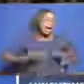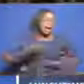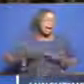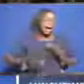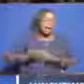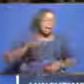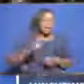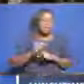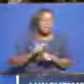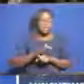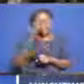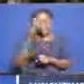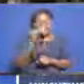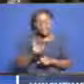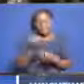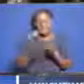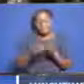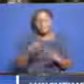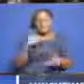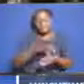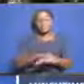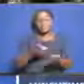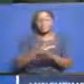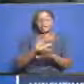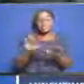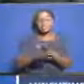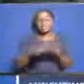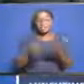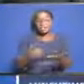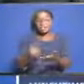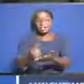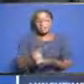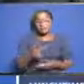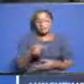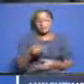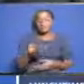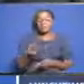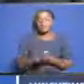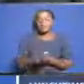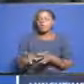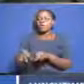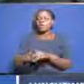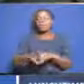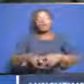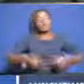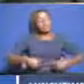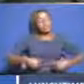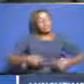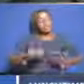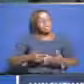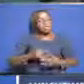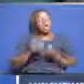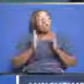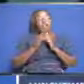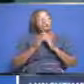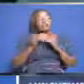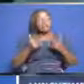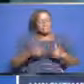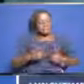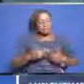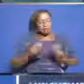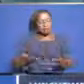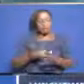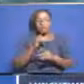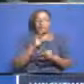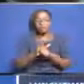hii soko tunajisaidia sisi wa mama sote ambao ya kikundi. Na sisi tunashukuru kama vijana kwa sababu tumepata choo leo na bado tumekuwa promised